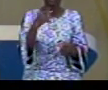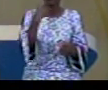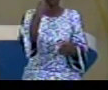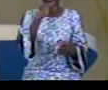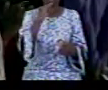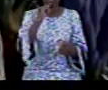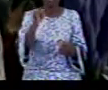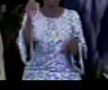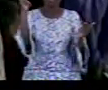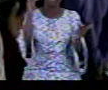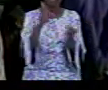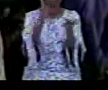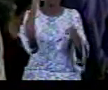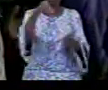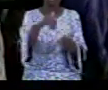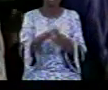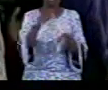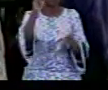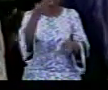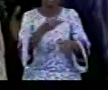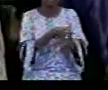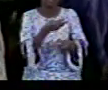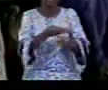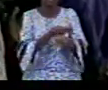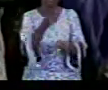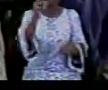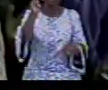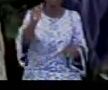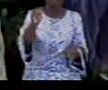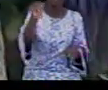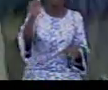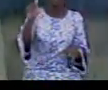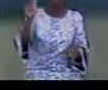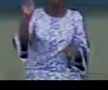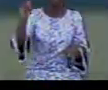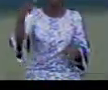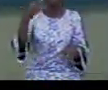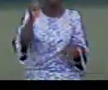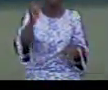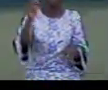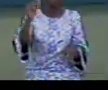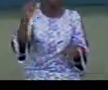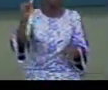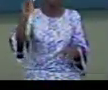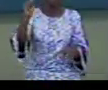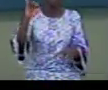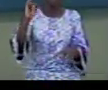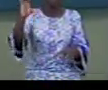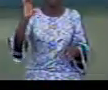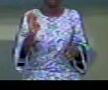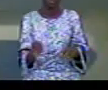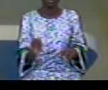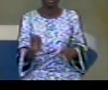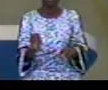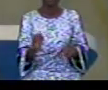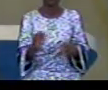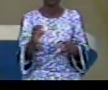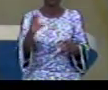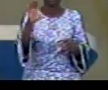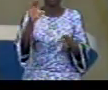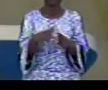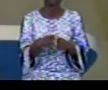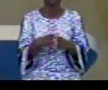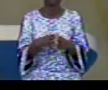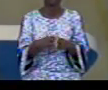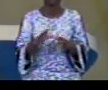an administrator, a mentor, faith builder, GS over the whole world, and